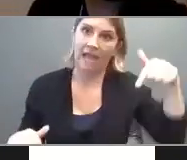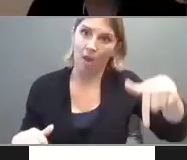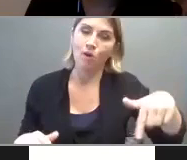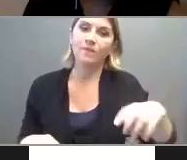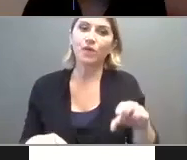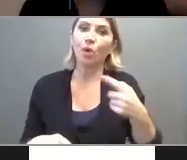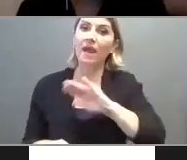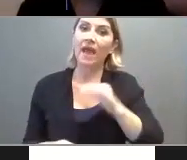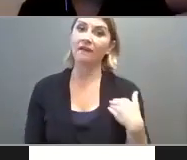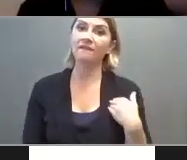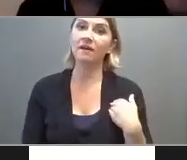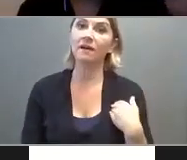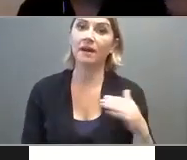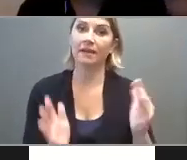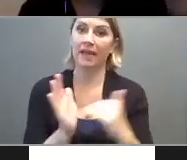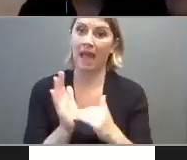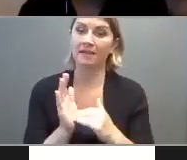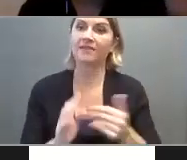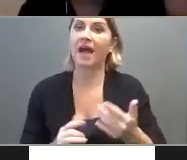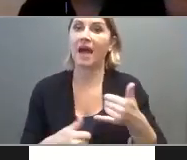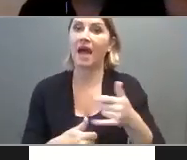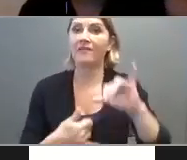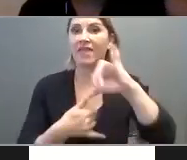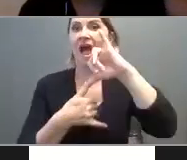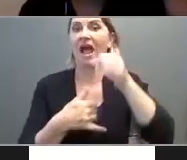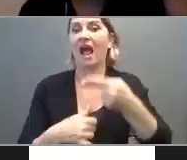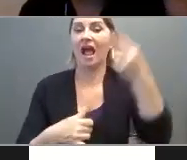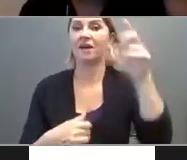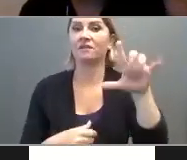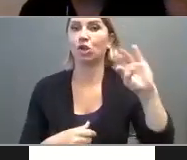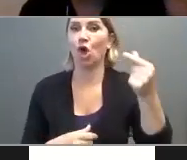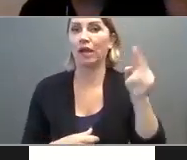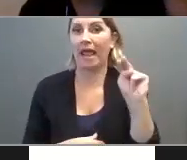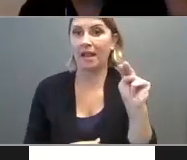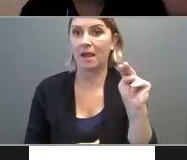So we have again a height of log n as we had earlier.